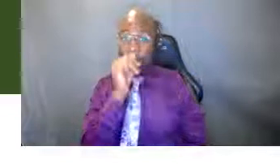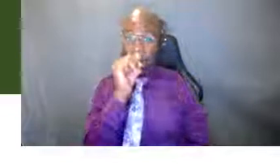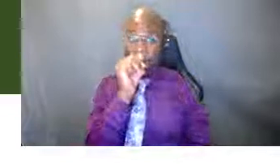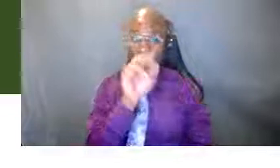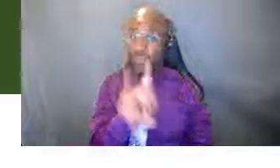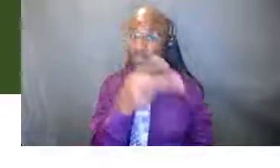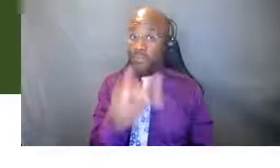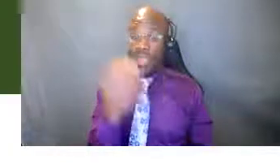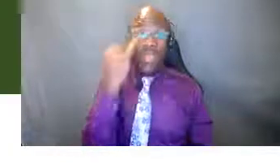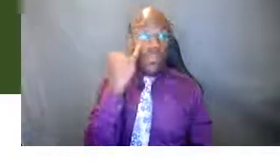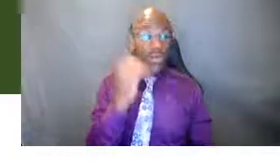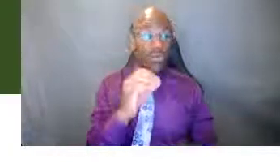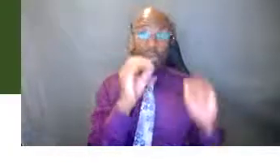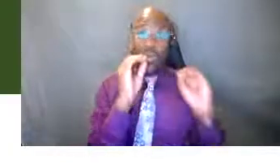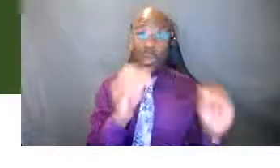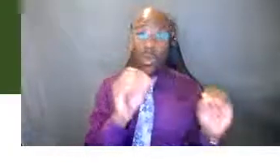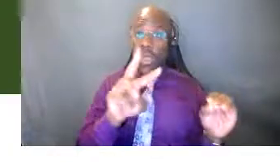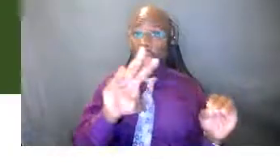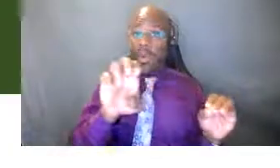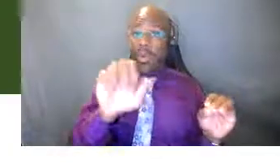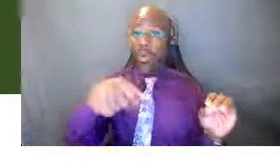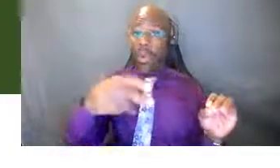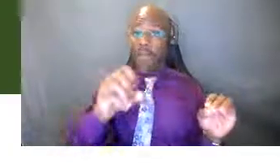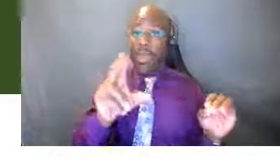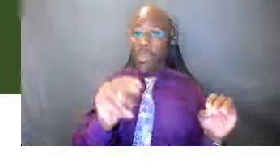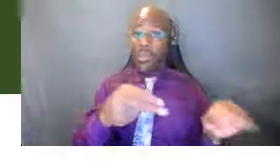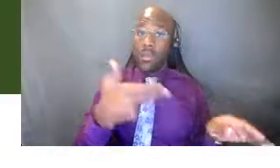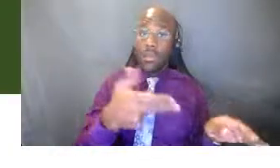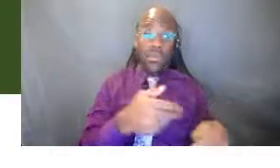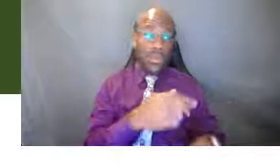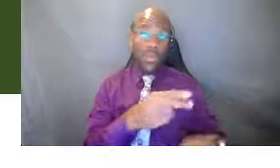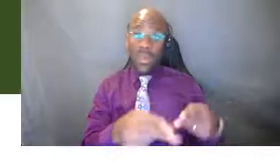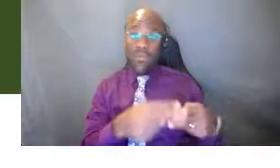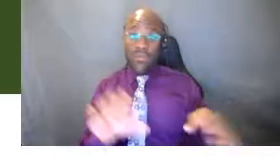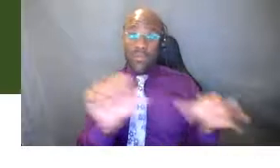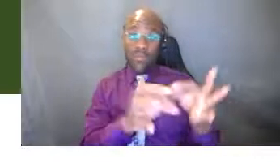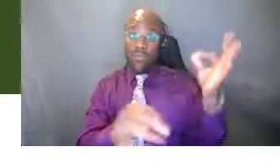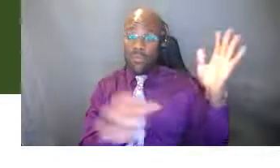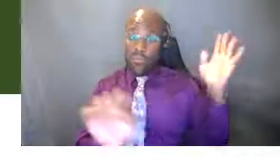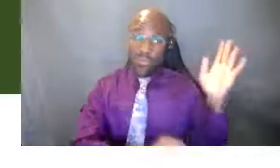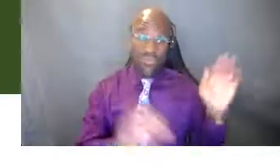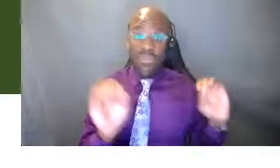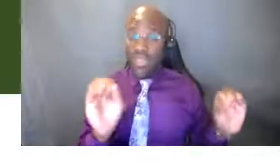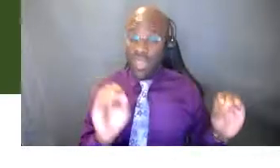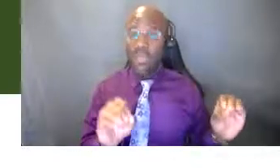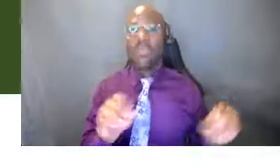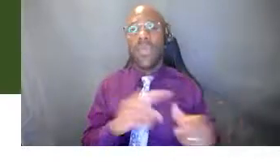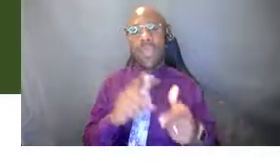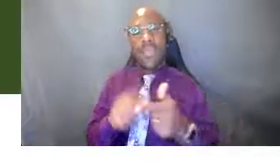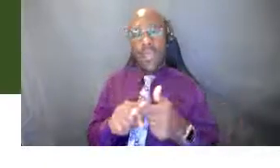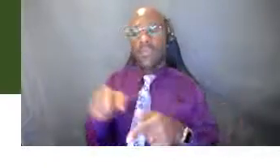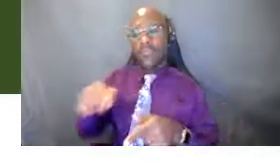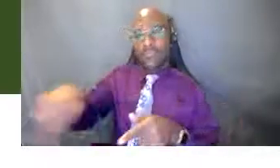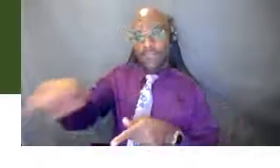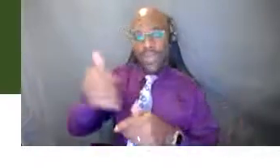should be the ones to respond. So there could be individuals who pose a danger to themselves or